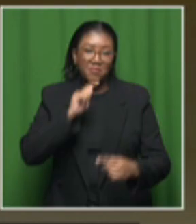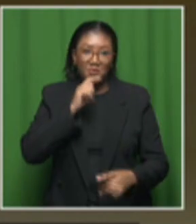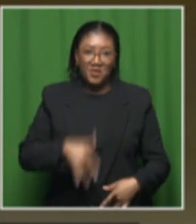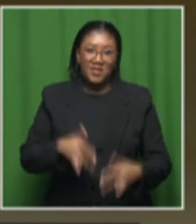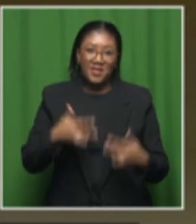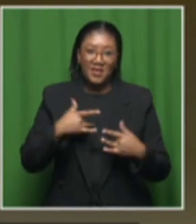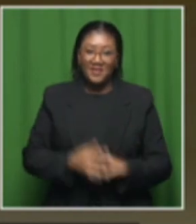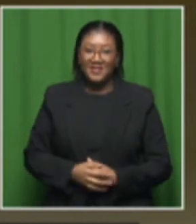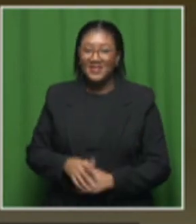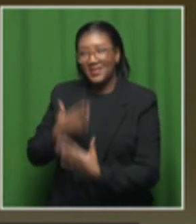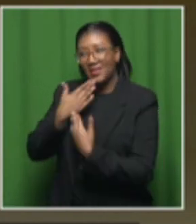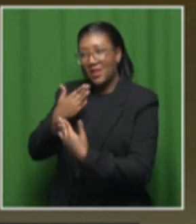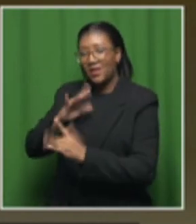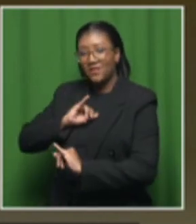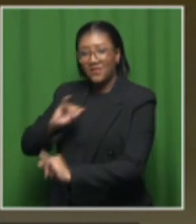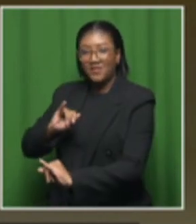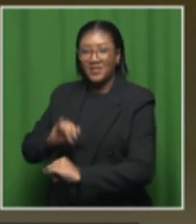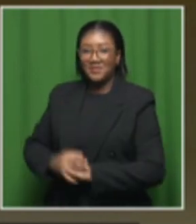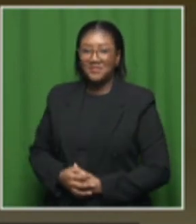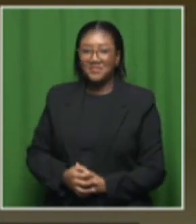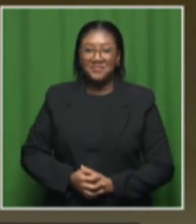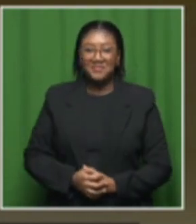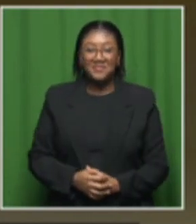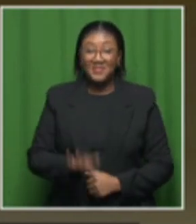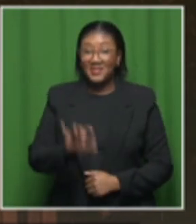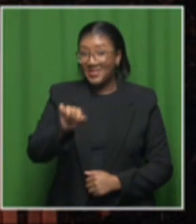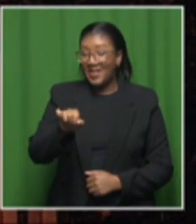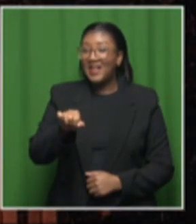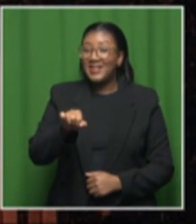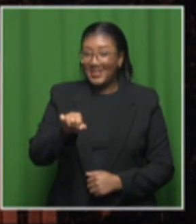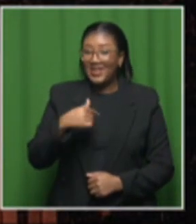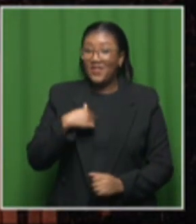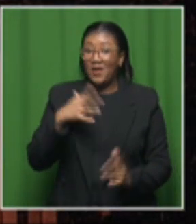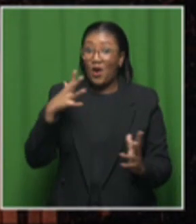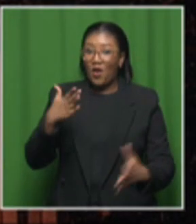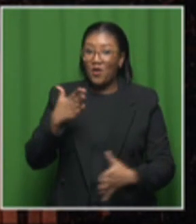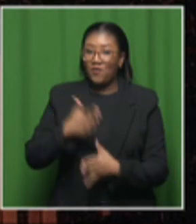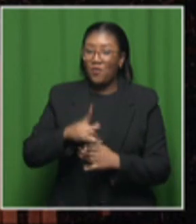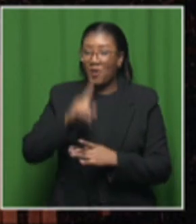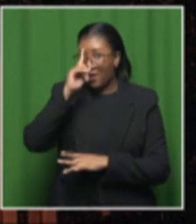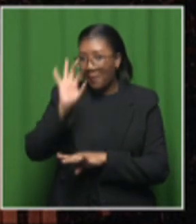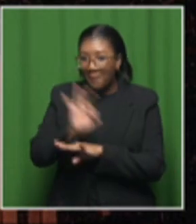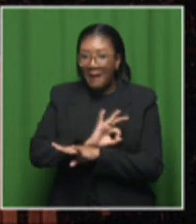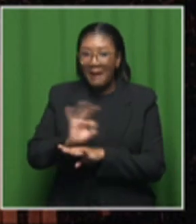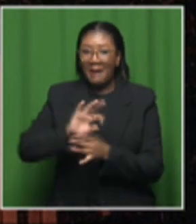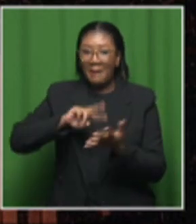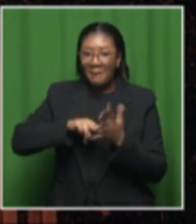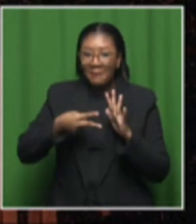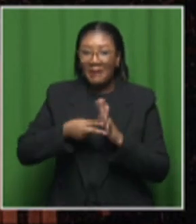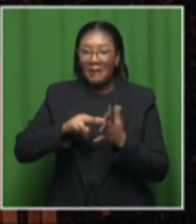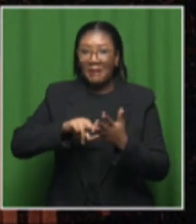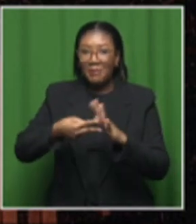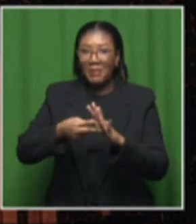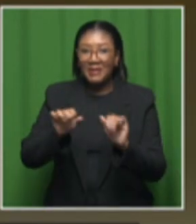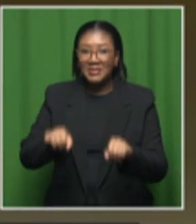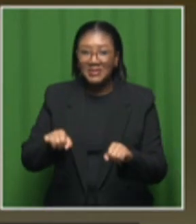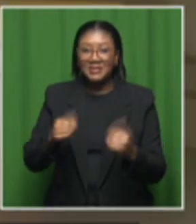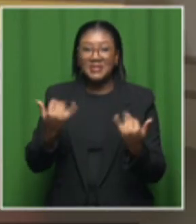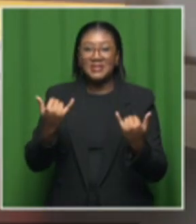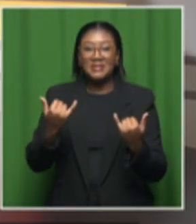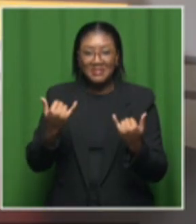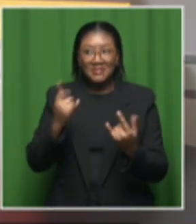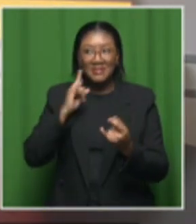Good morning. Thank you for having me. I know that a lot of work is going into it behind the scenes, and you're obviously putting everything together. So tell